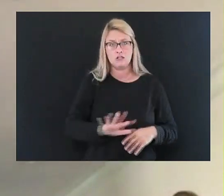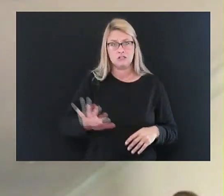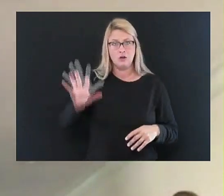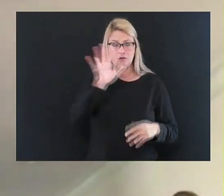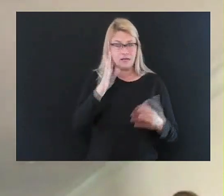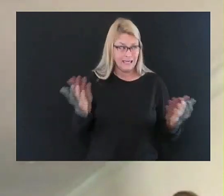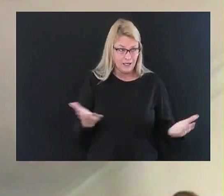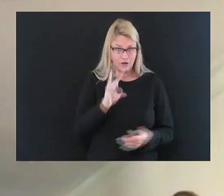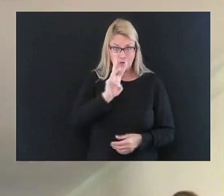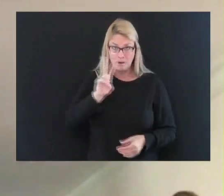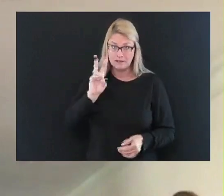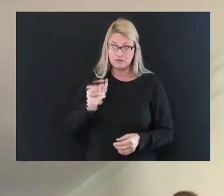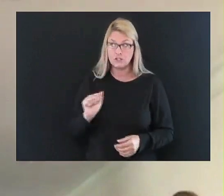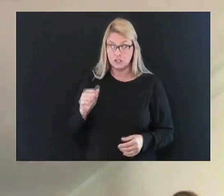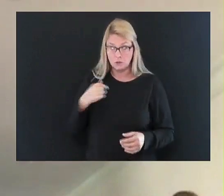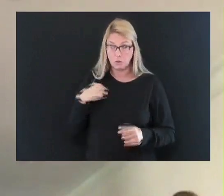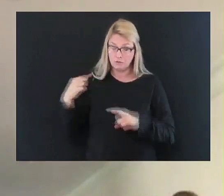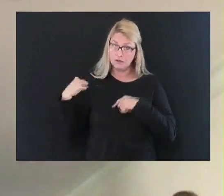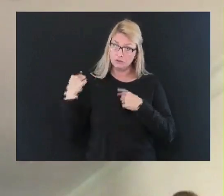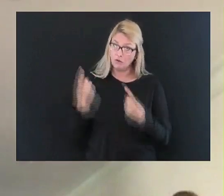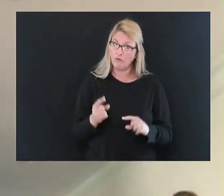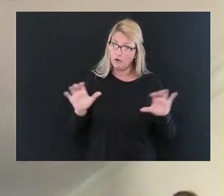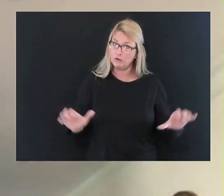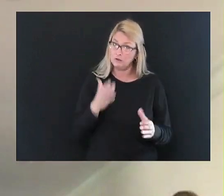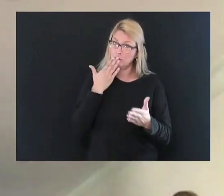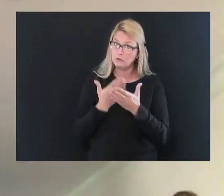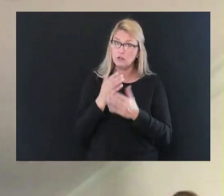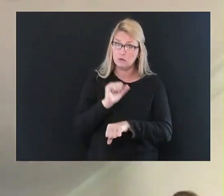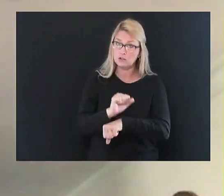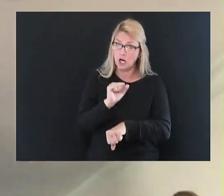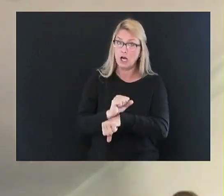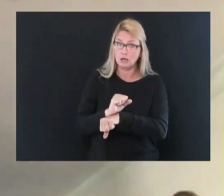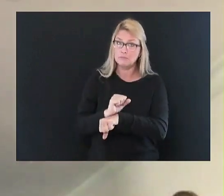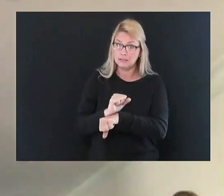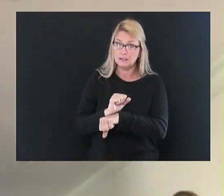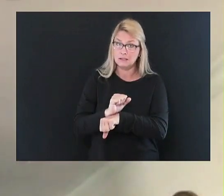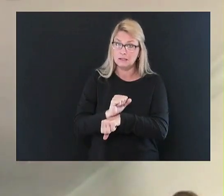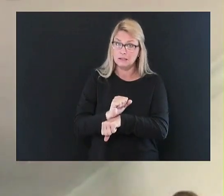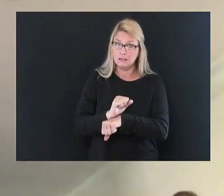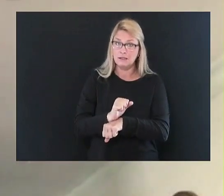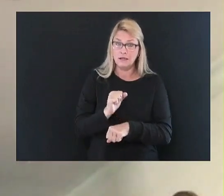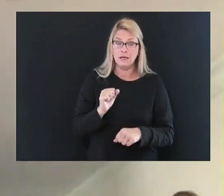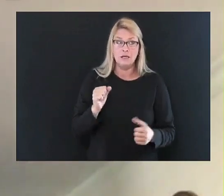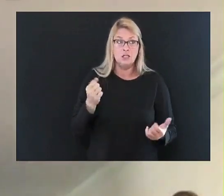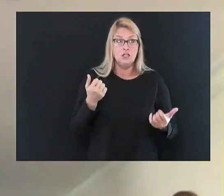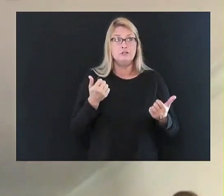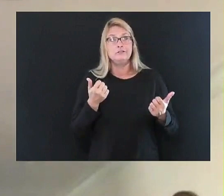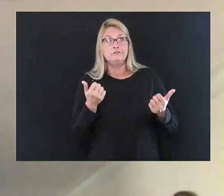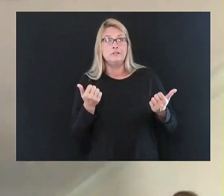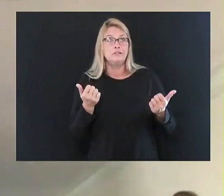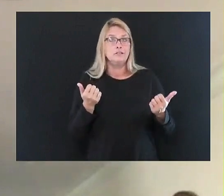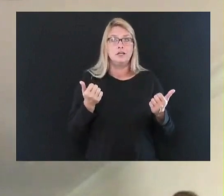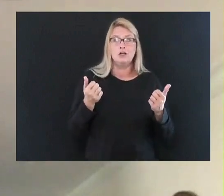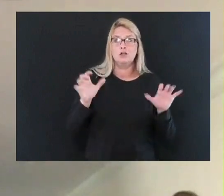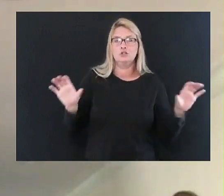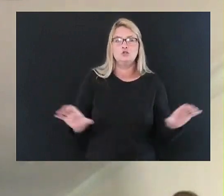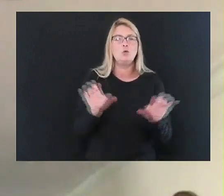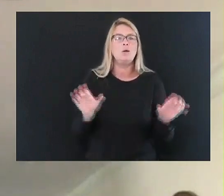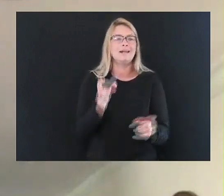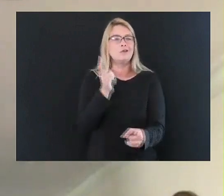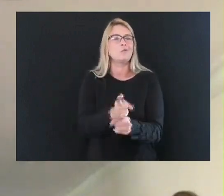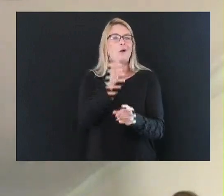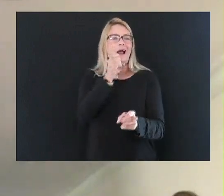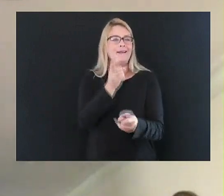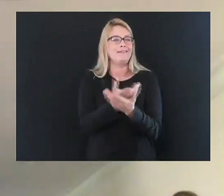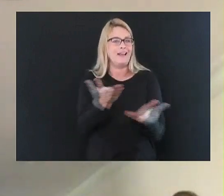West Virginia. Each of you has done a really good job in West Virginia to date in doing the appropriate things